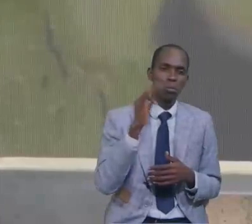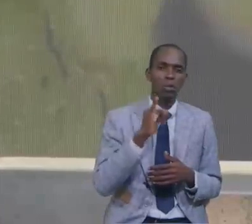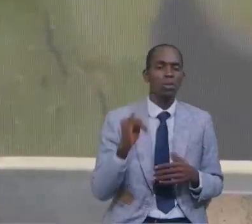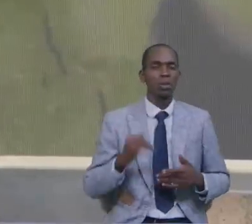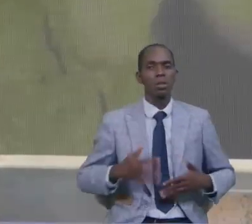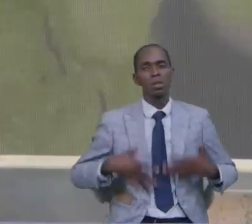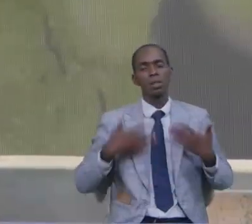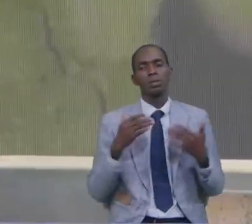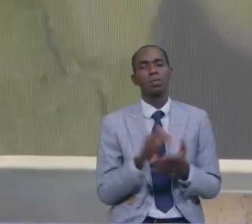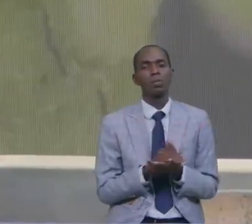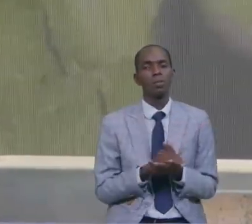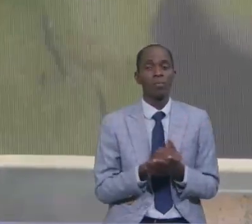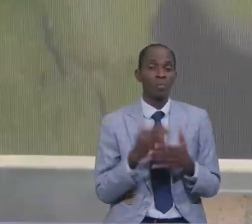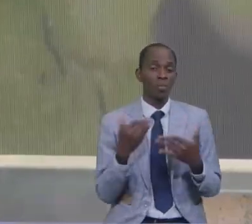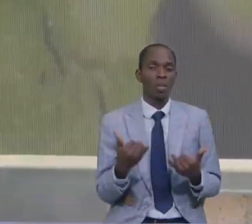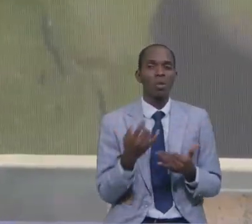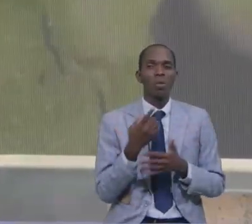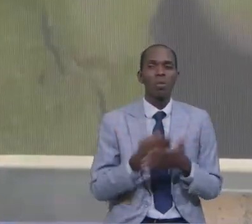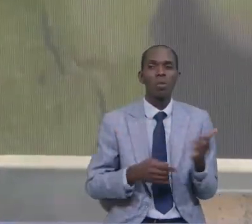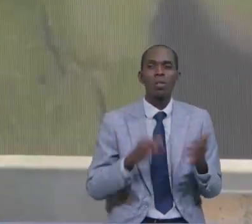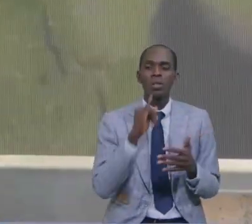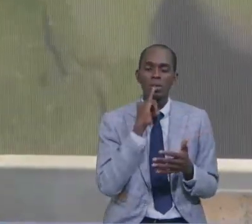the letters of the word